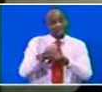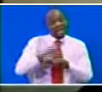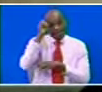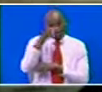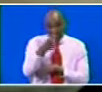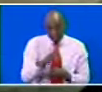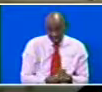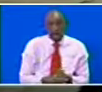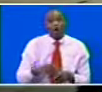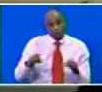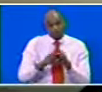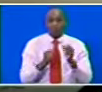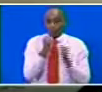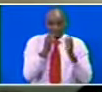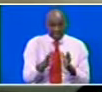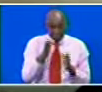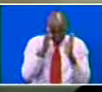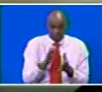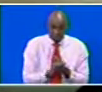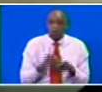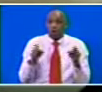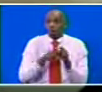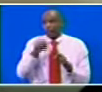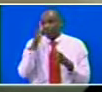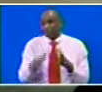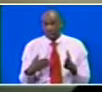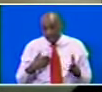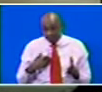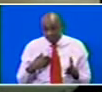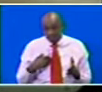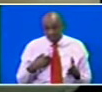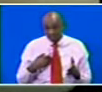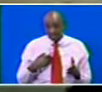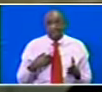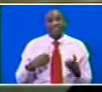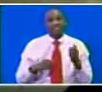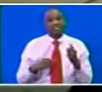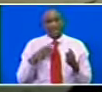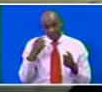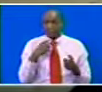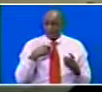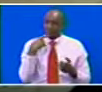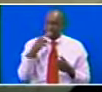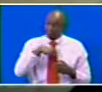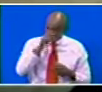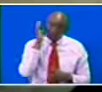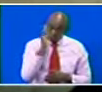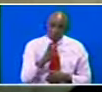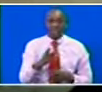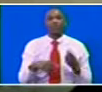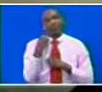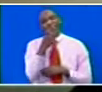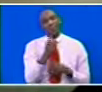professional boxer, I must say. And he had exuded confidence, or rather his supporters have exuded confidence, that he is going to